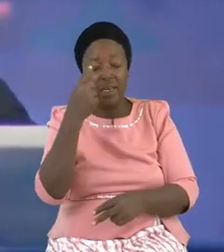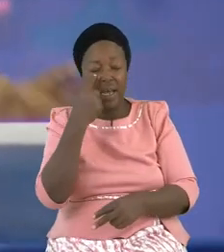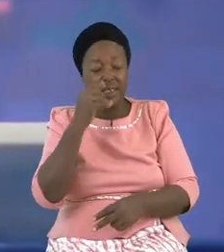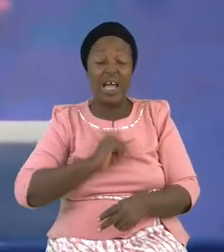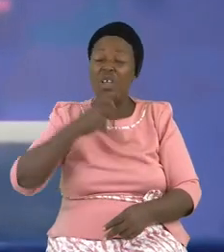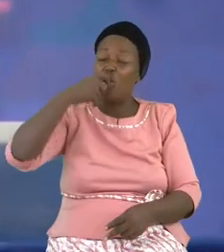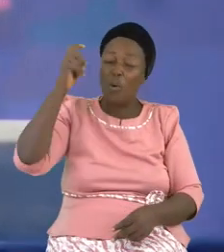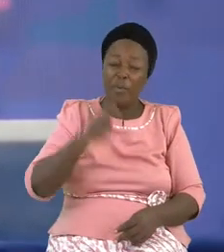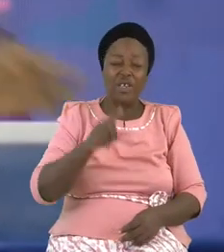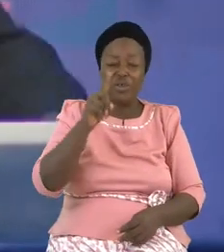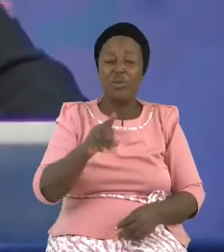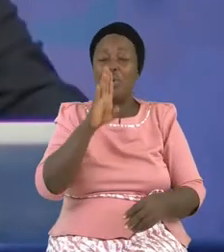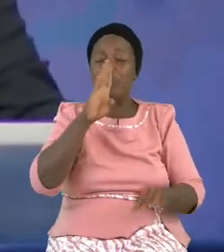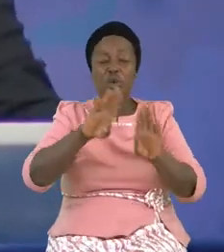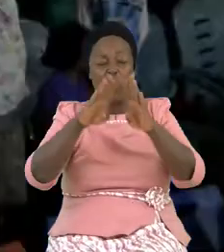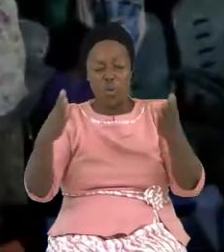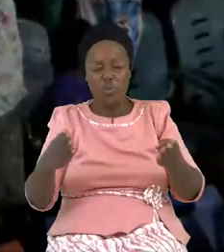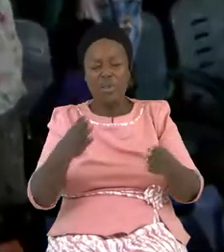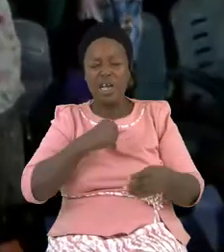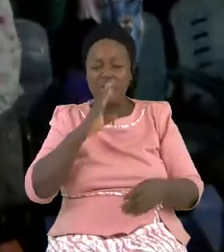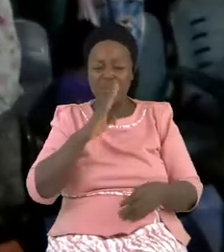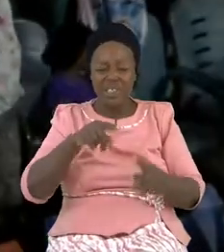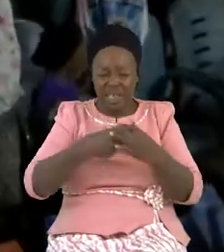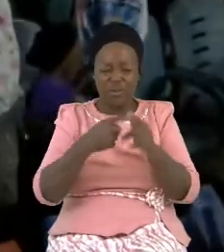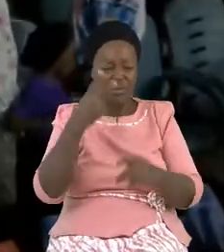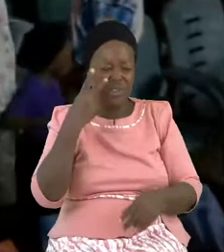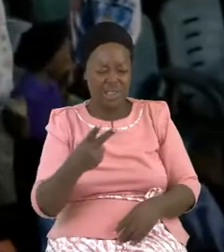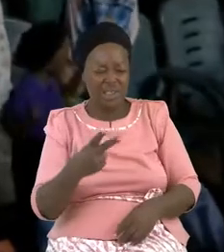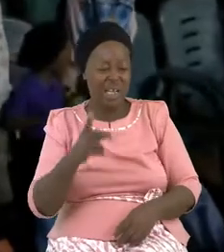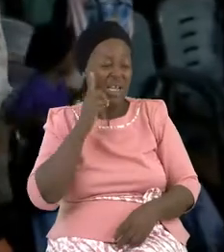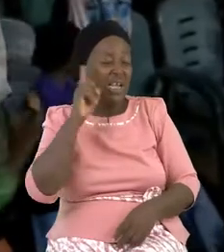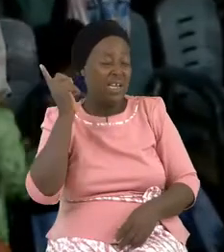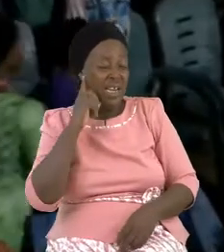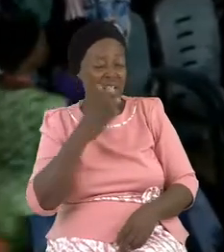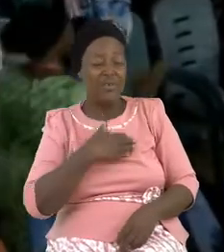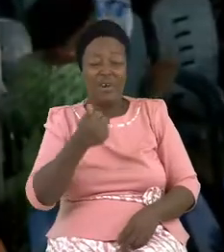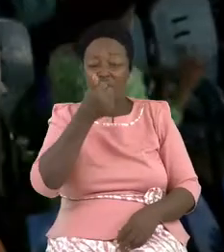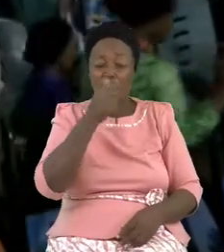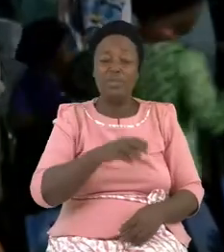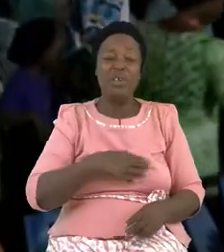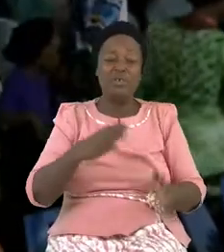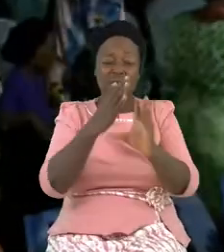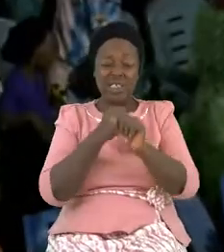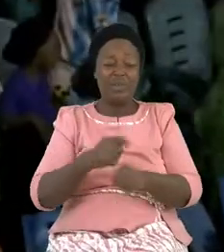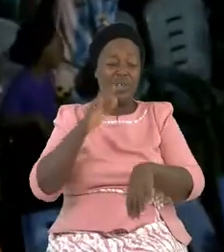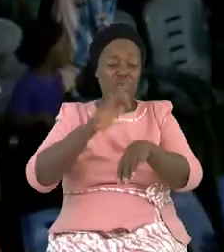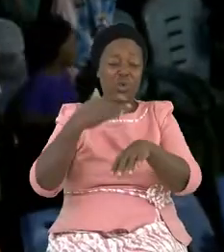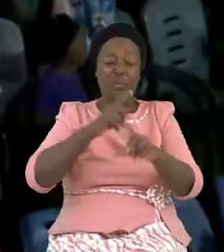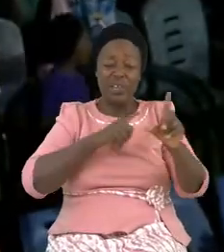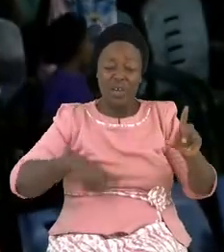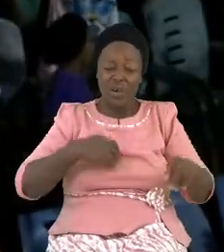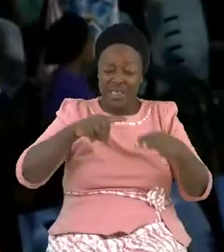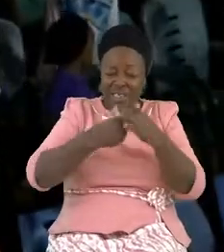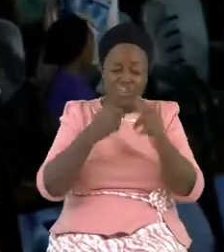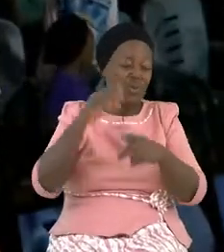you, be open and begin to see. Deaf and dumb, receive the touch of the Lord and begin to hear